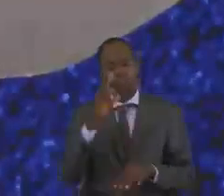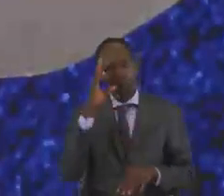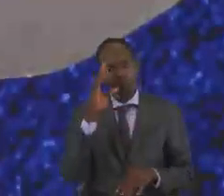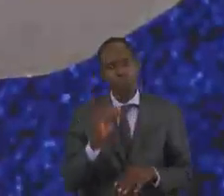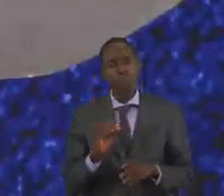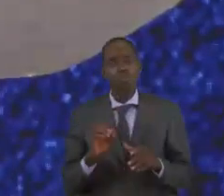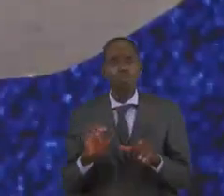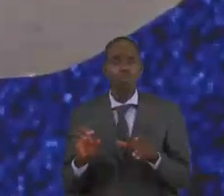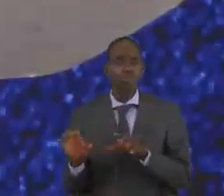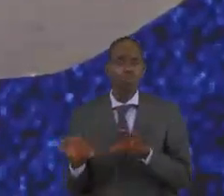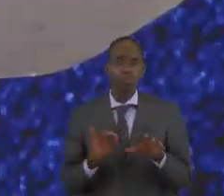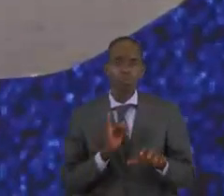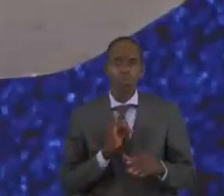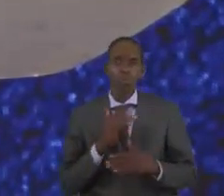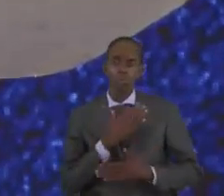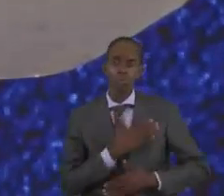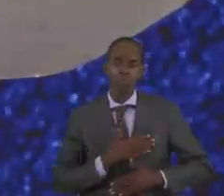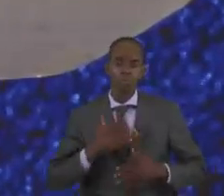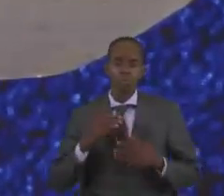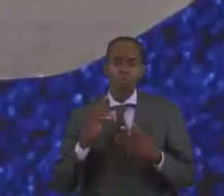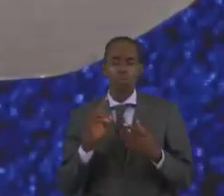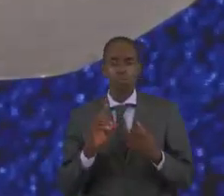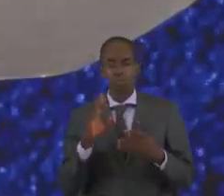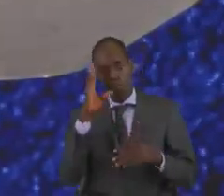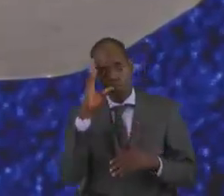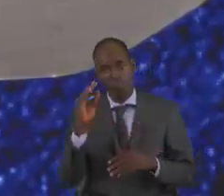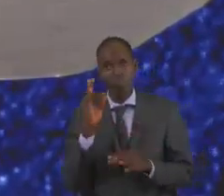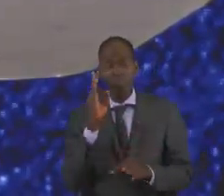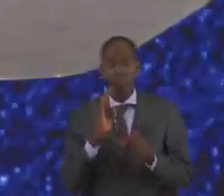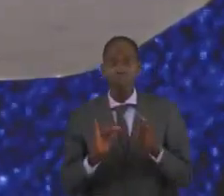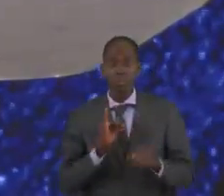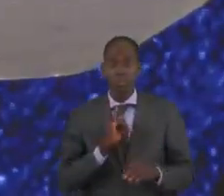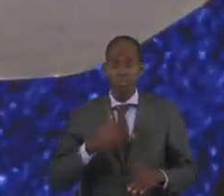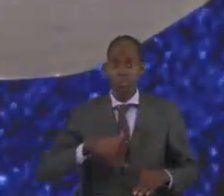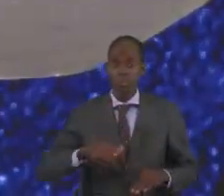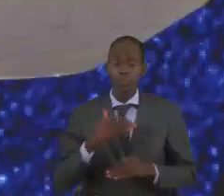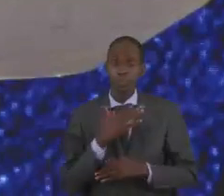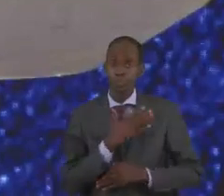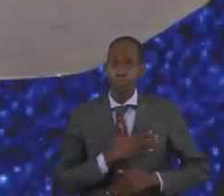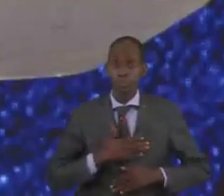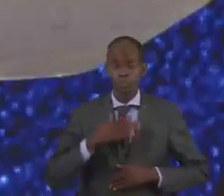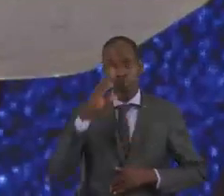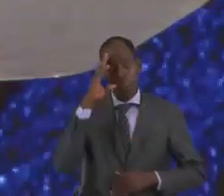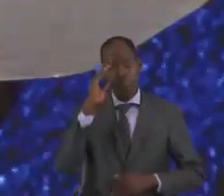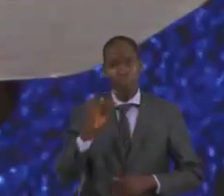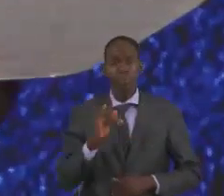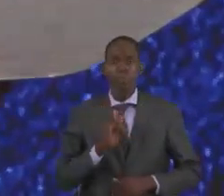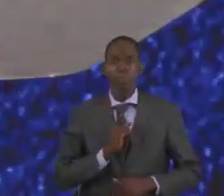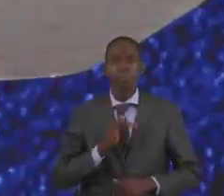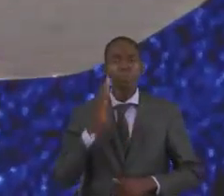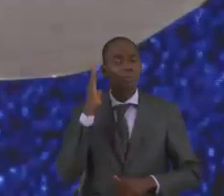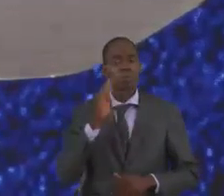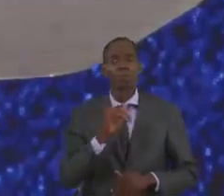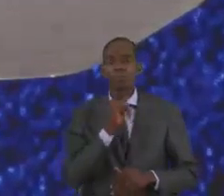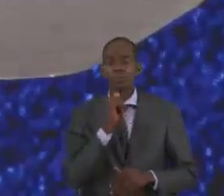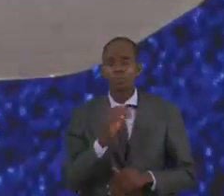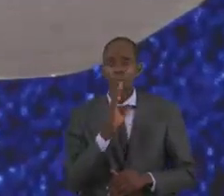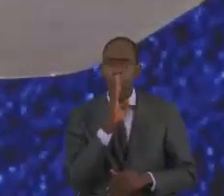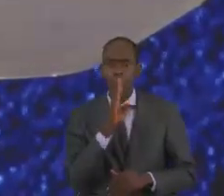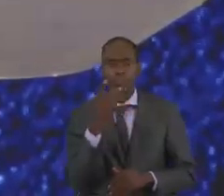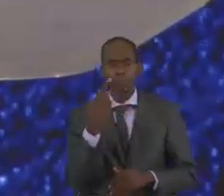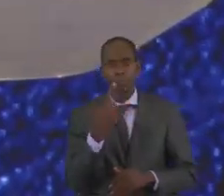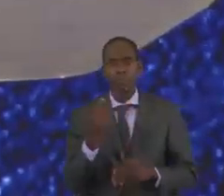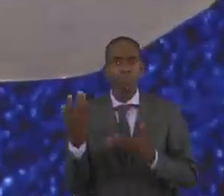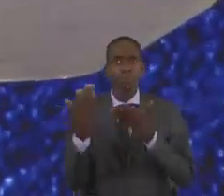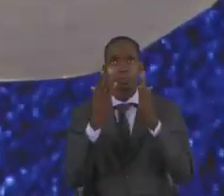please men? For if I yet please men, I should not be the servant